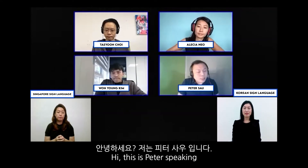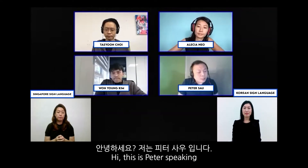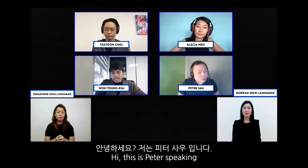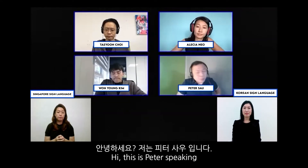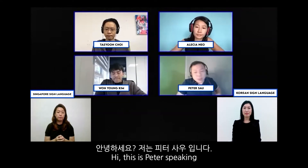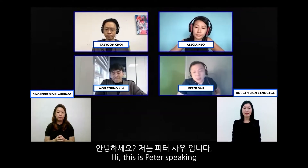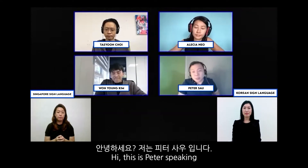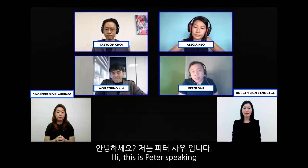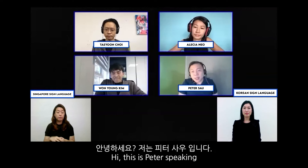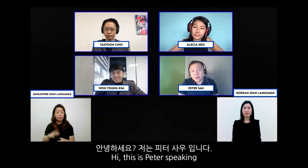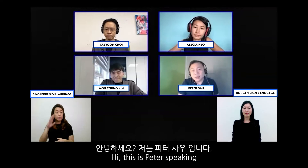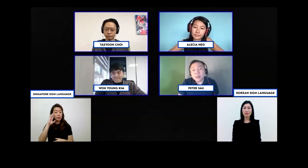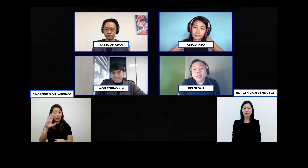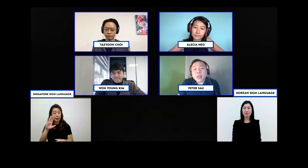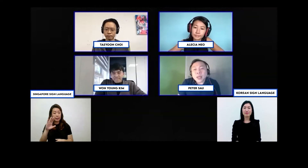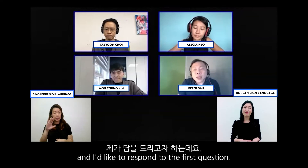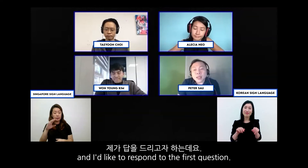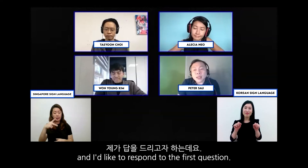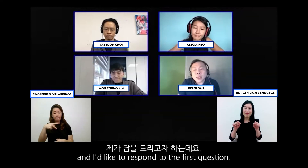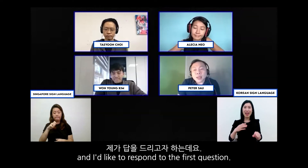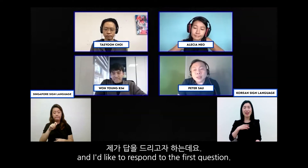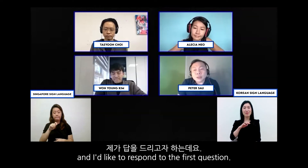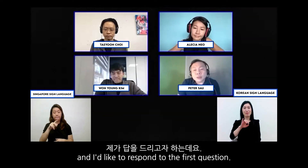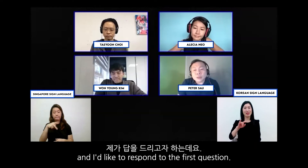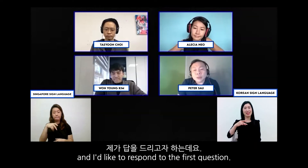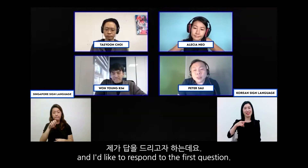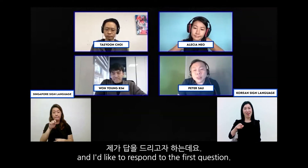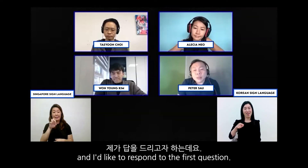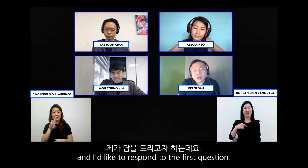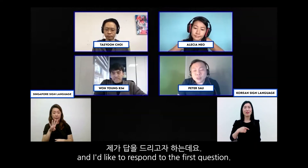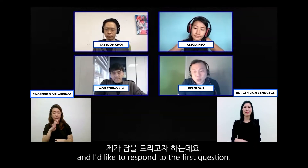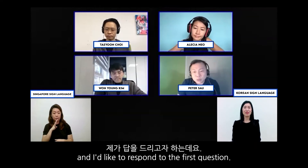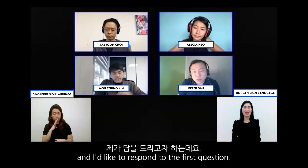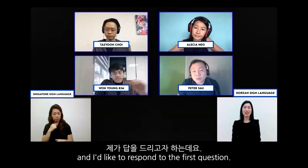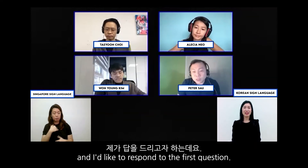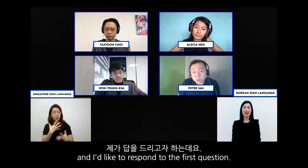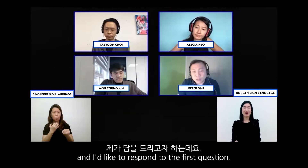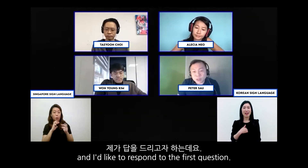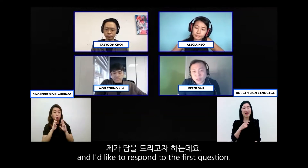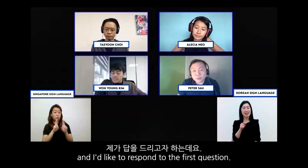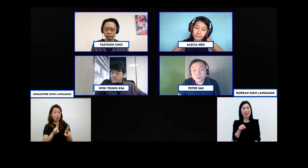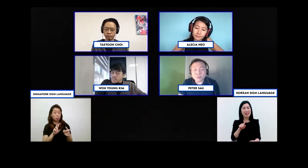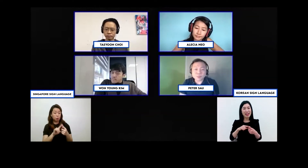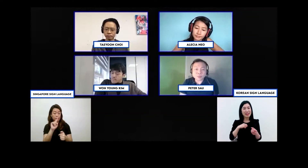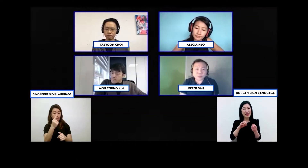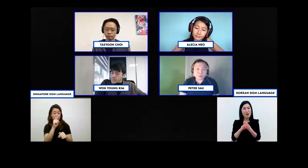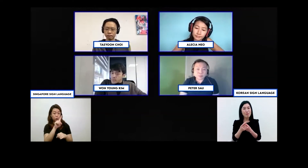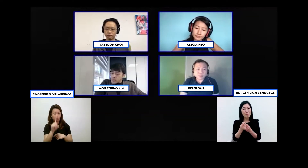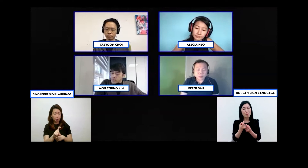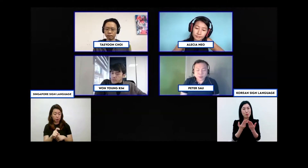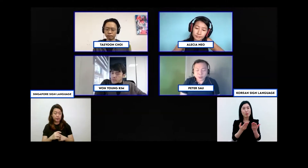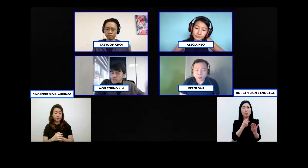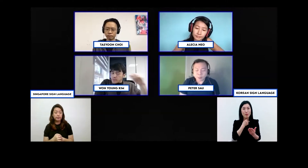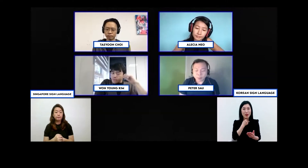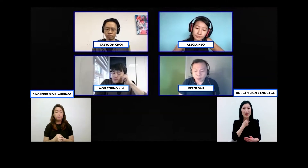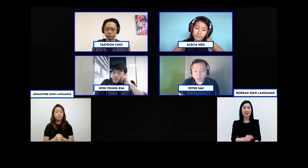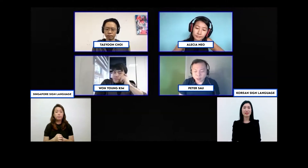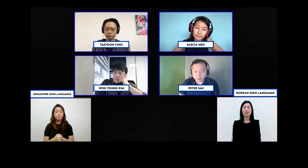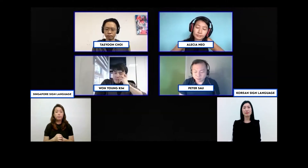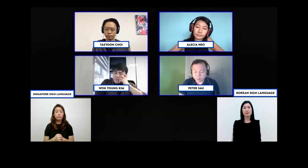Hi, this is Peter speaking, and I'd like to respond to the first question.